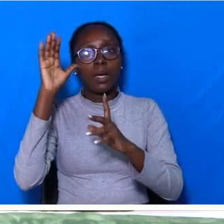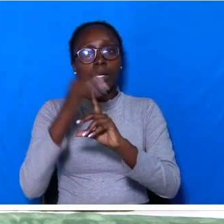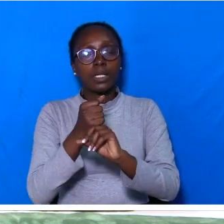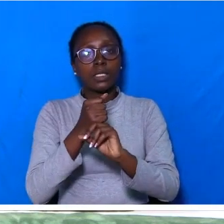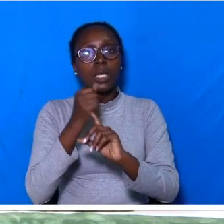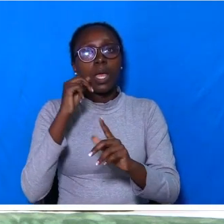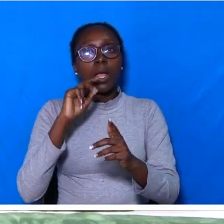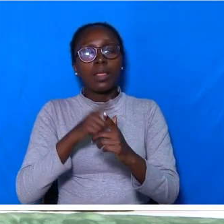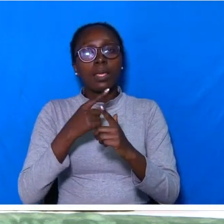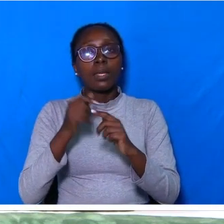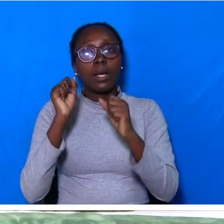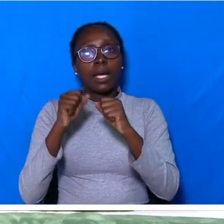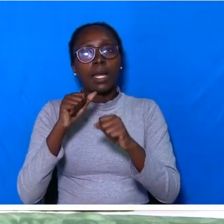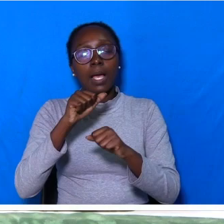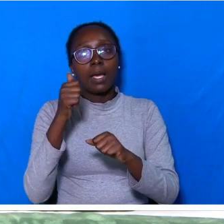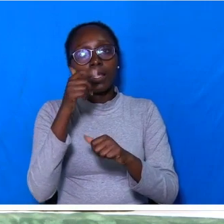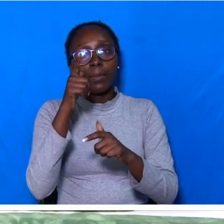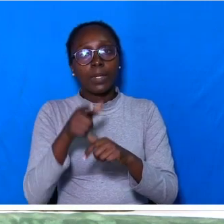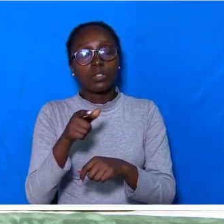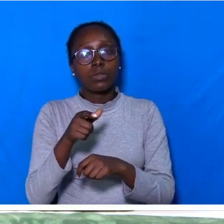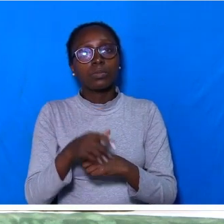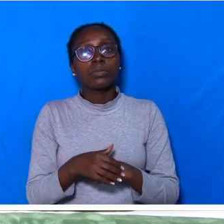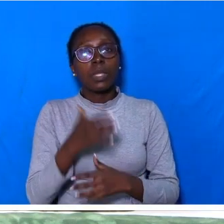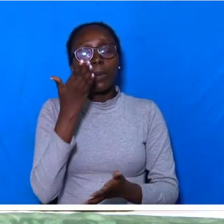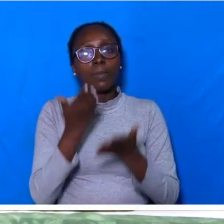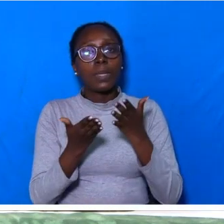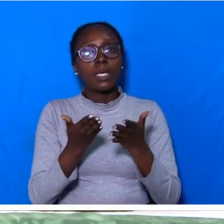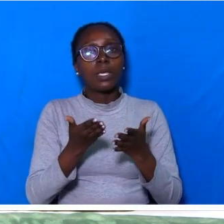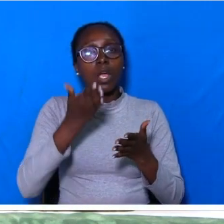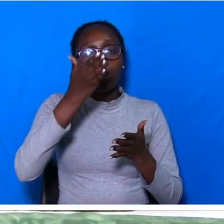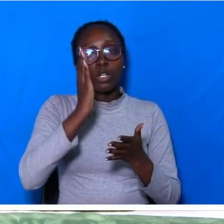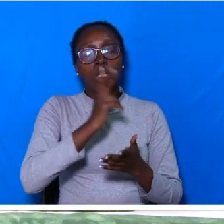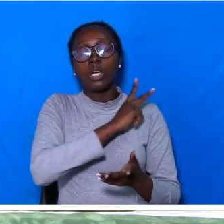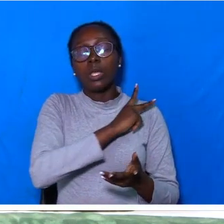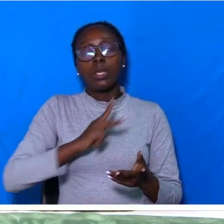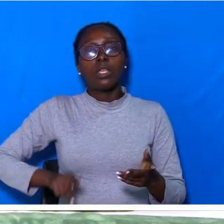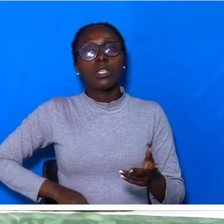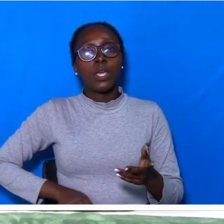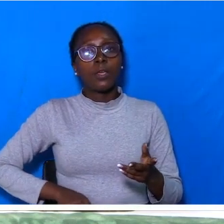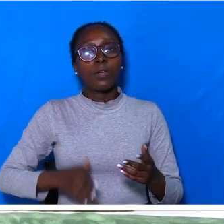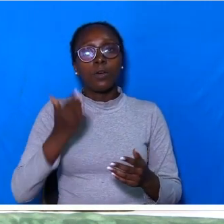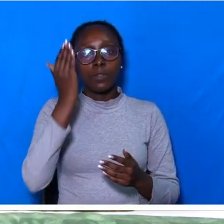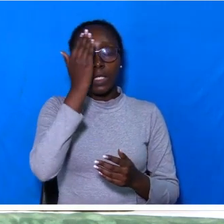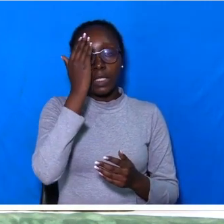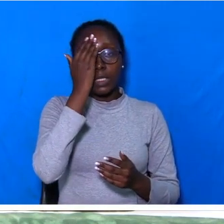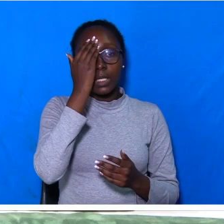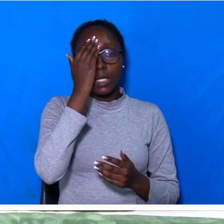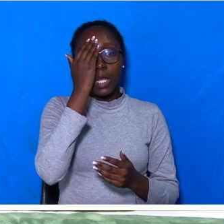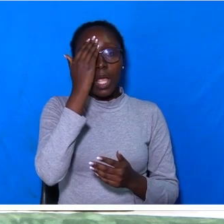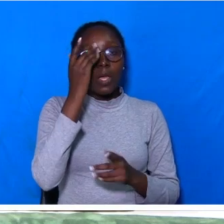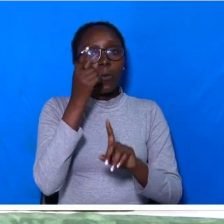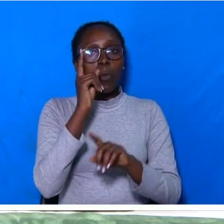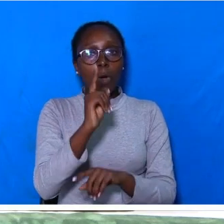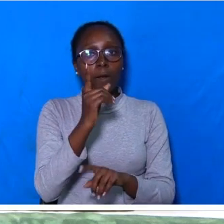failed. May the Lord Jesus Christ, the King of Israel, the one from the tribe of